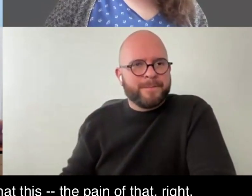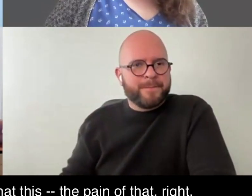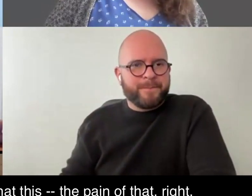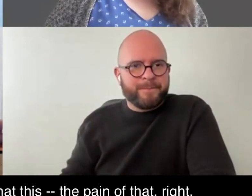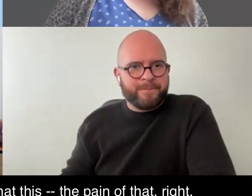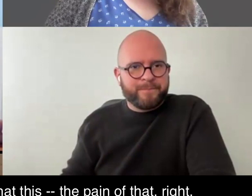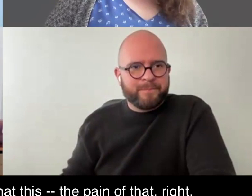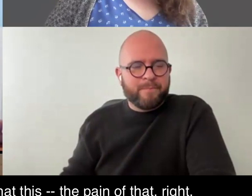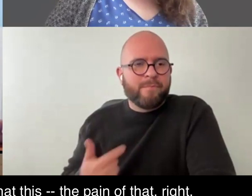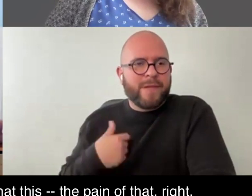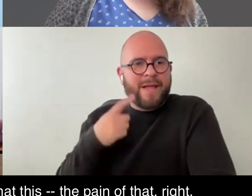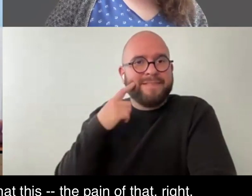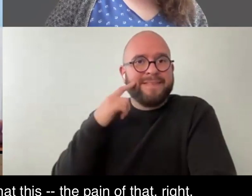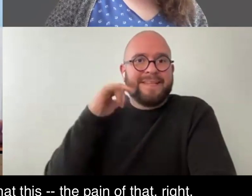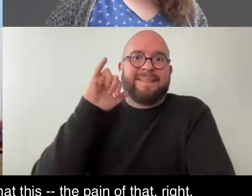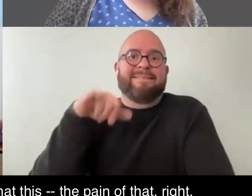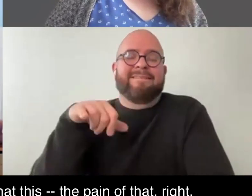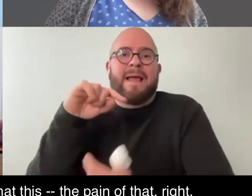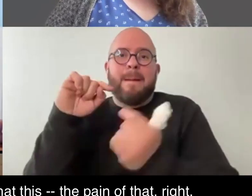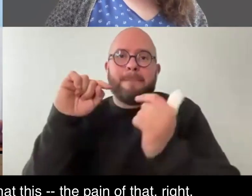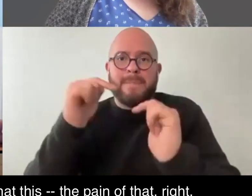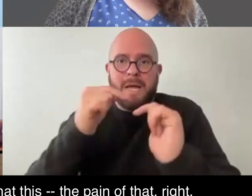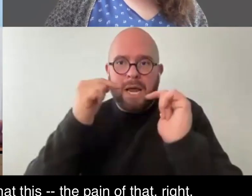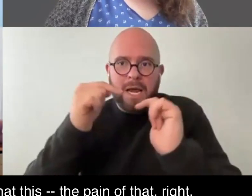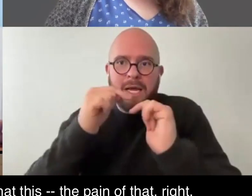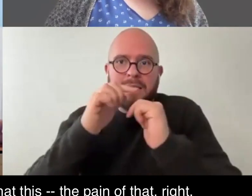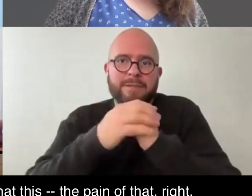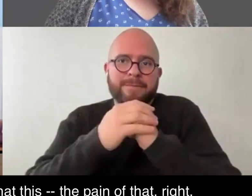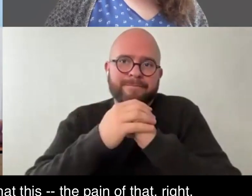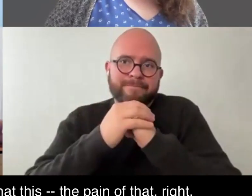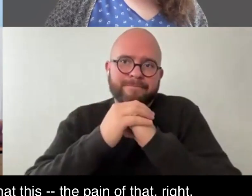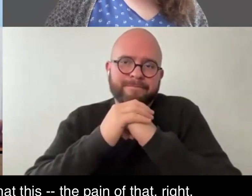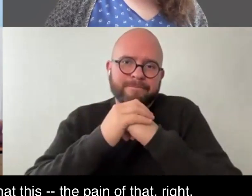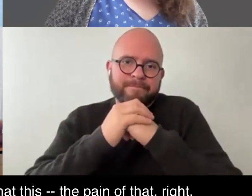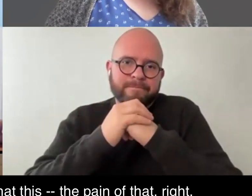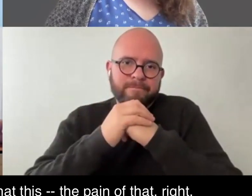the pain of that, right, the